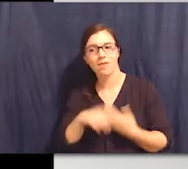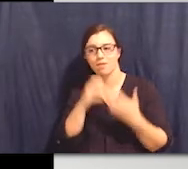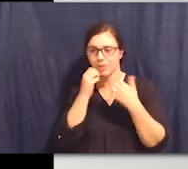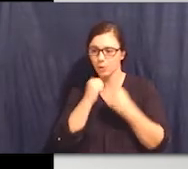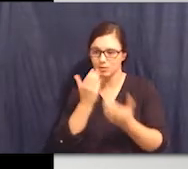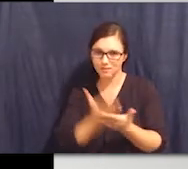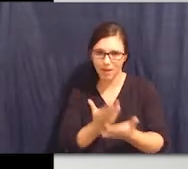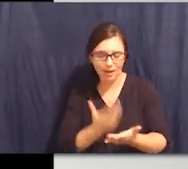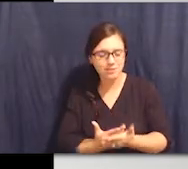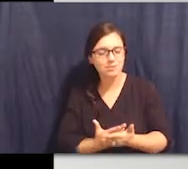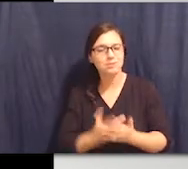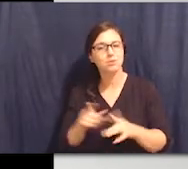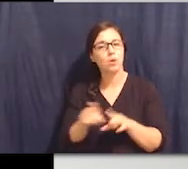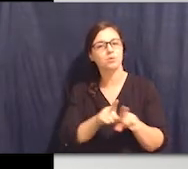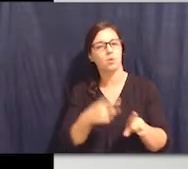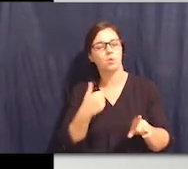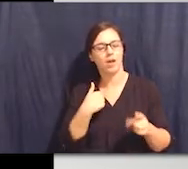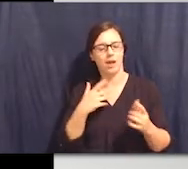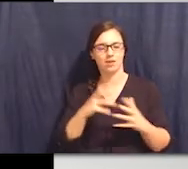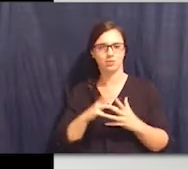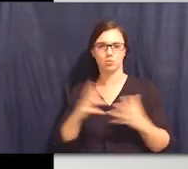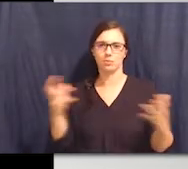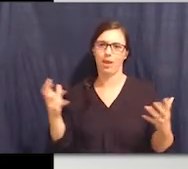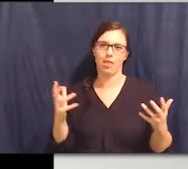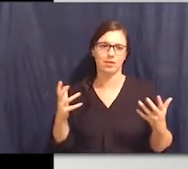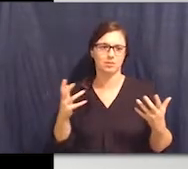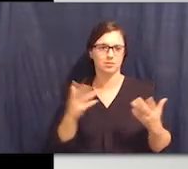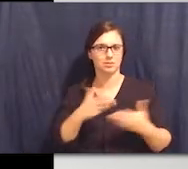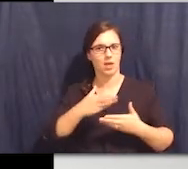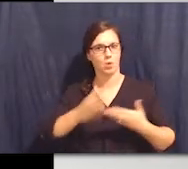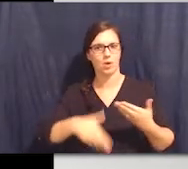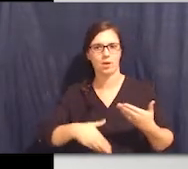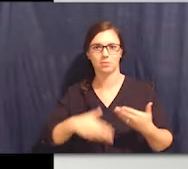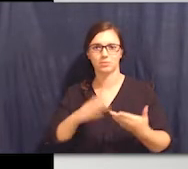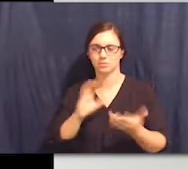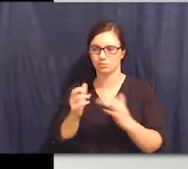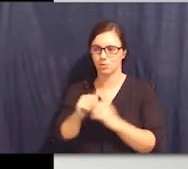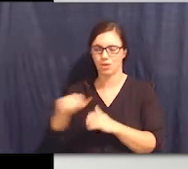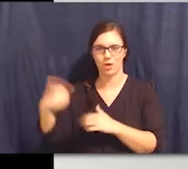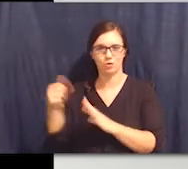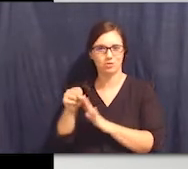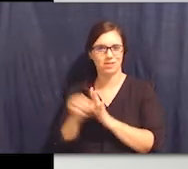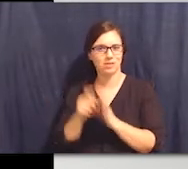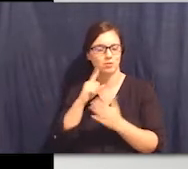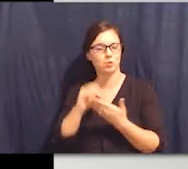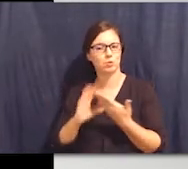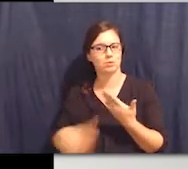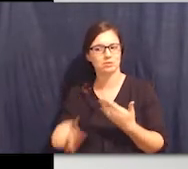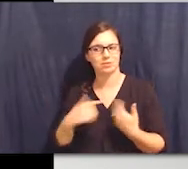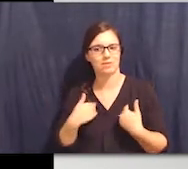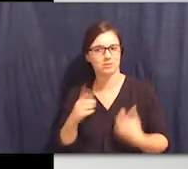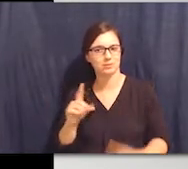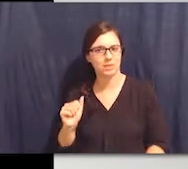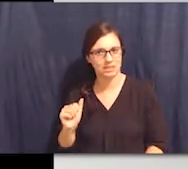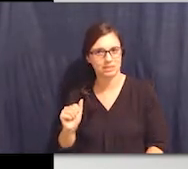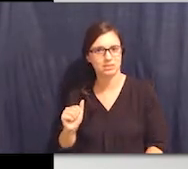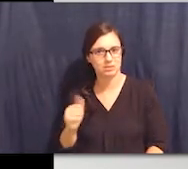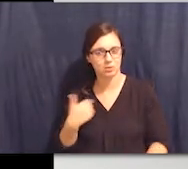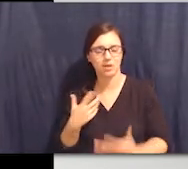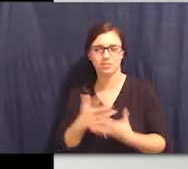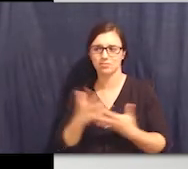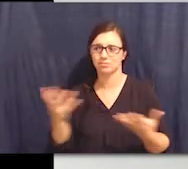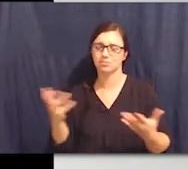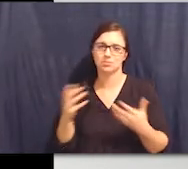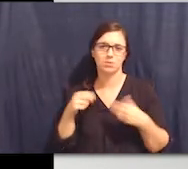values facts, that also has tremendous outcomes compared to other states for students with disabilities. So we have